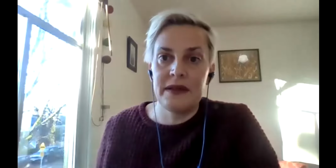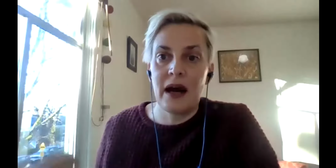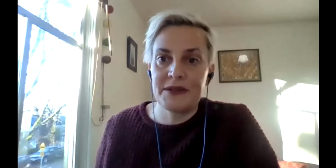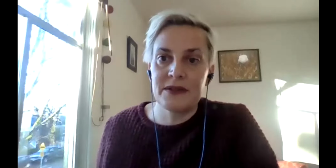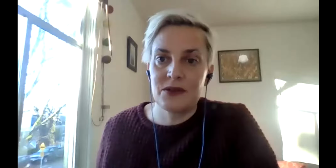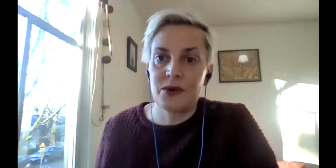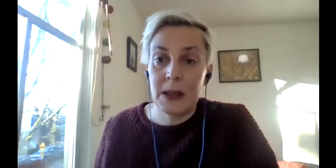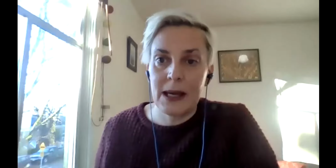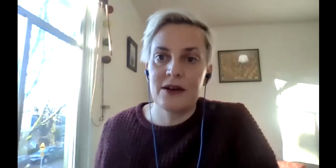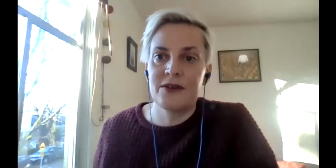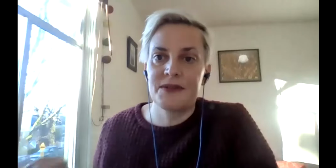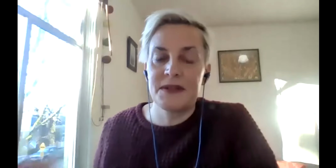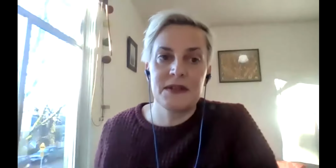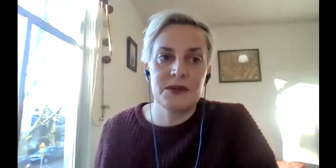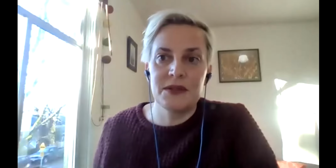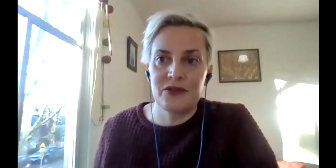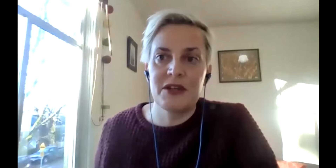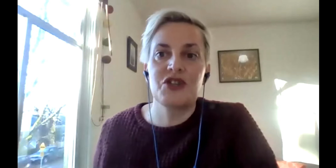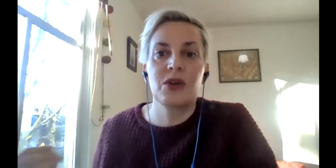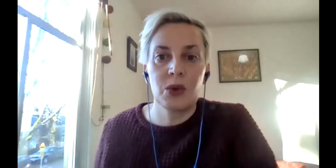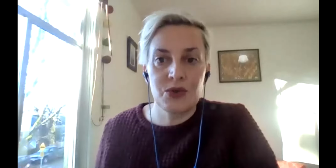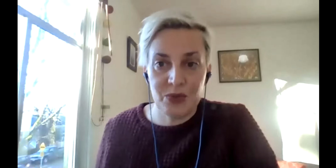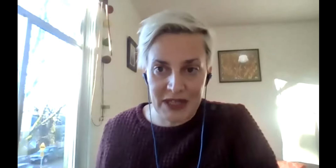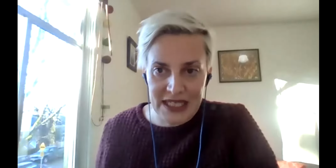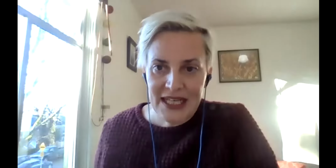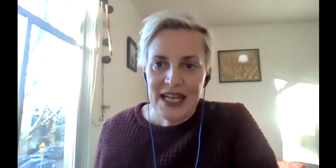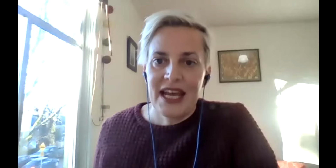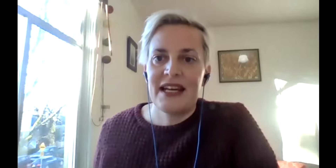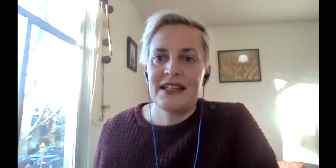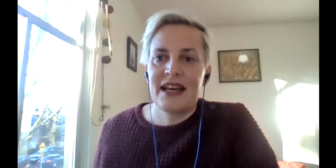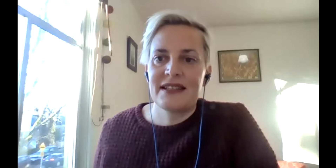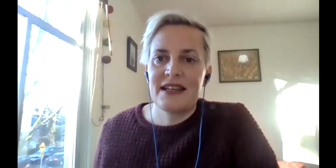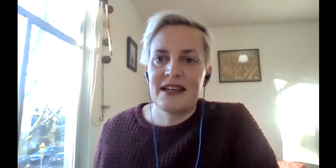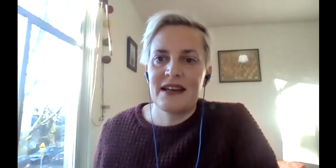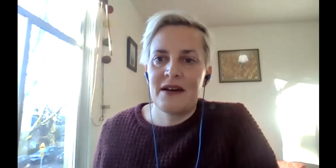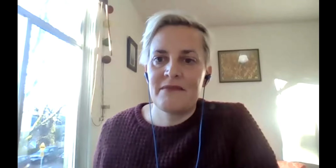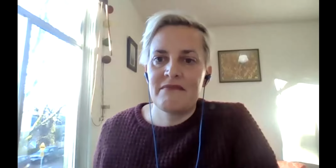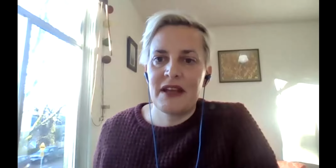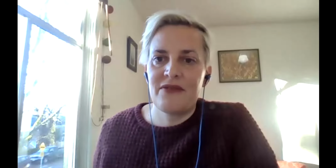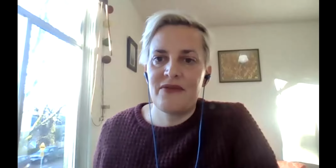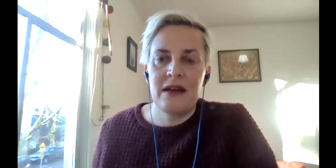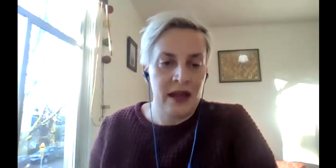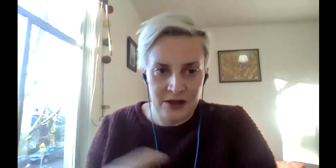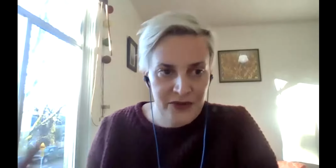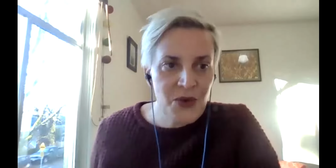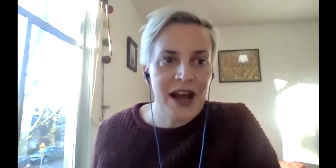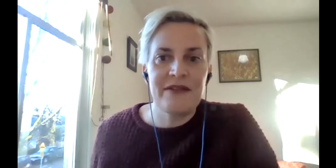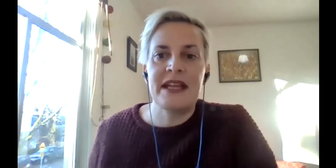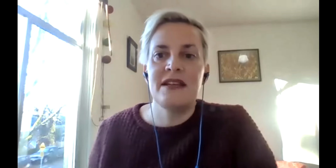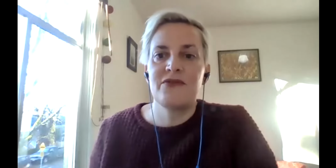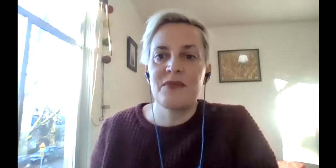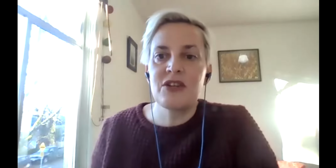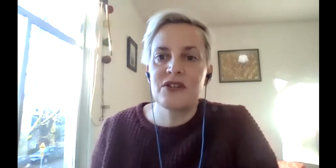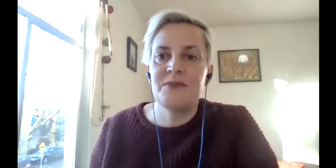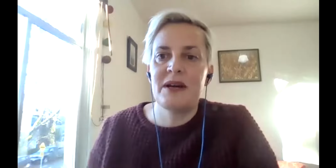on the absence or the lack of statistical information on older women, and asking if any of you have